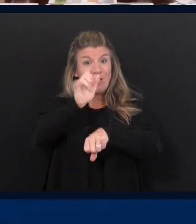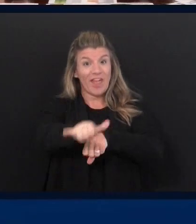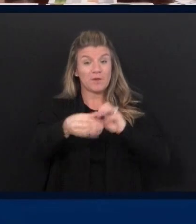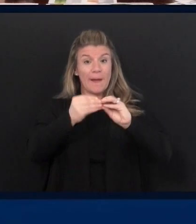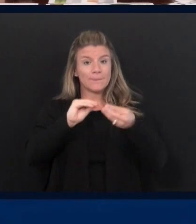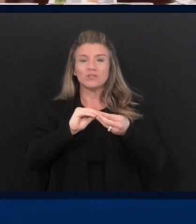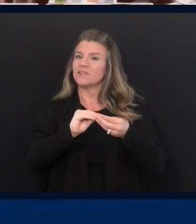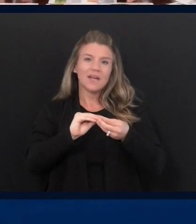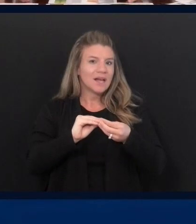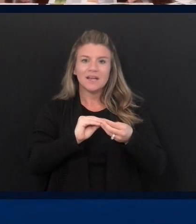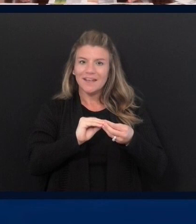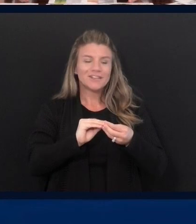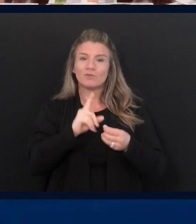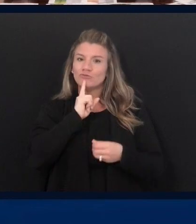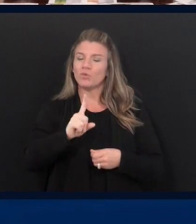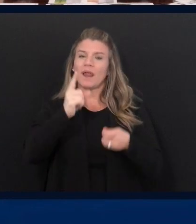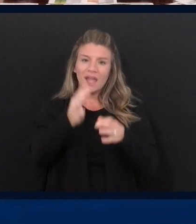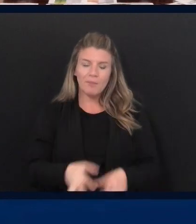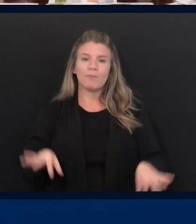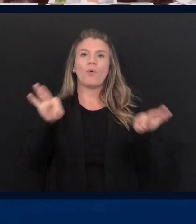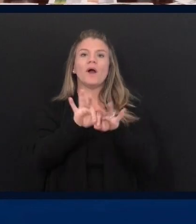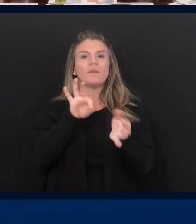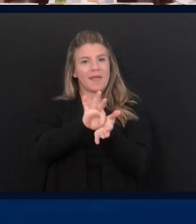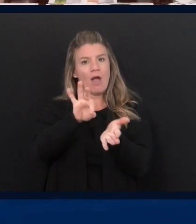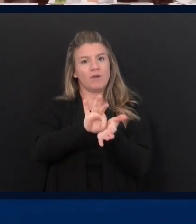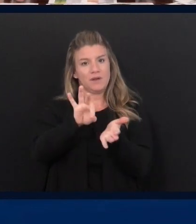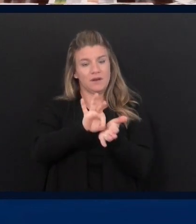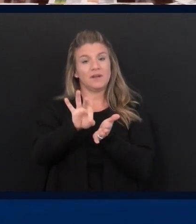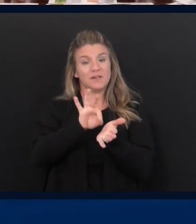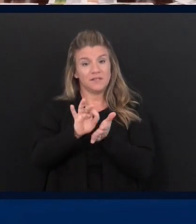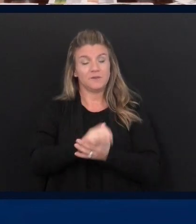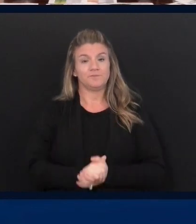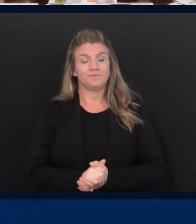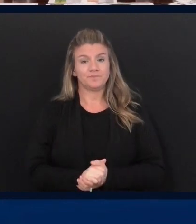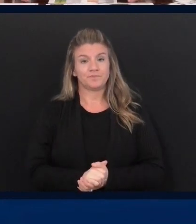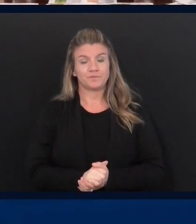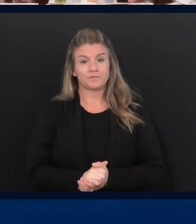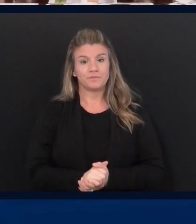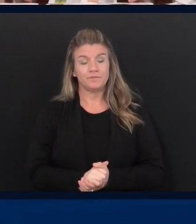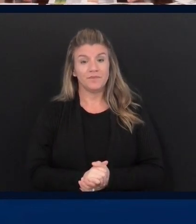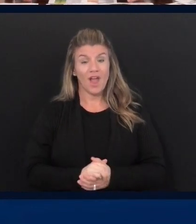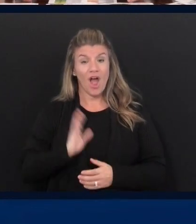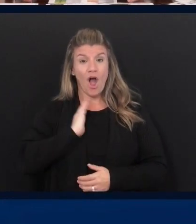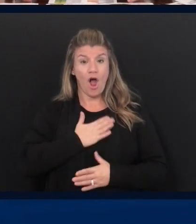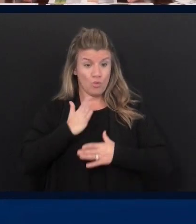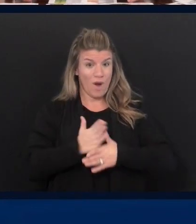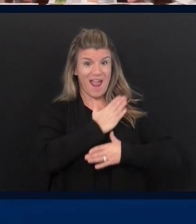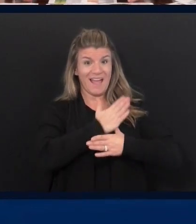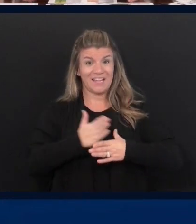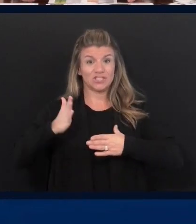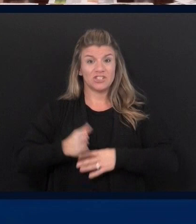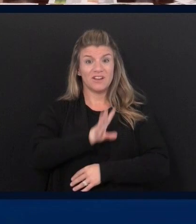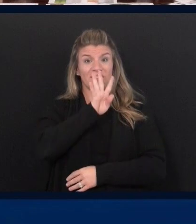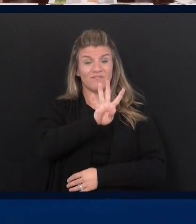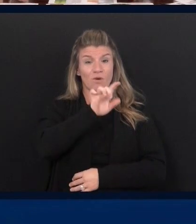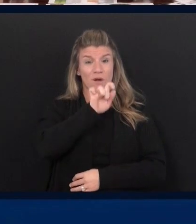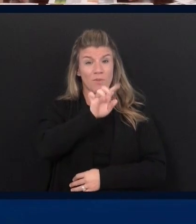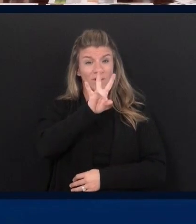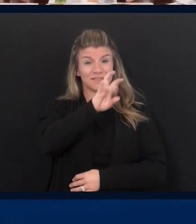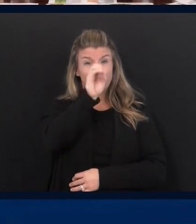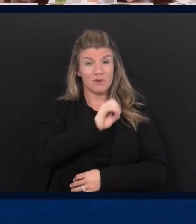just this. We are ranging from 4.7% to